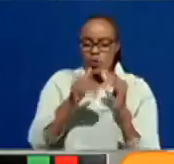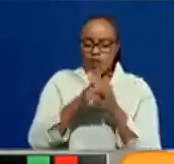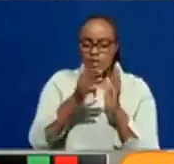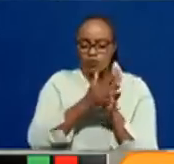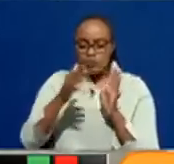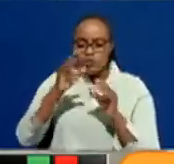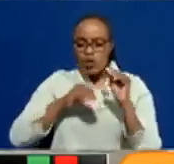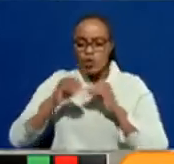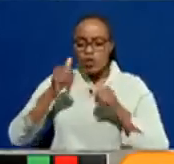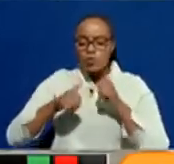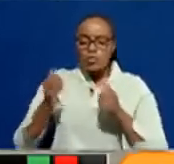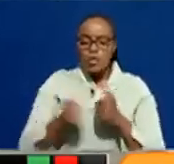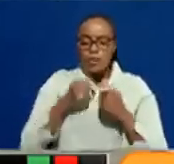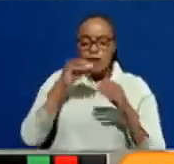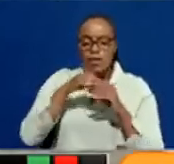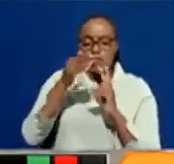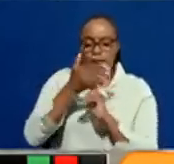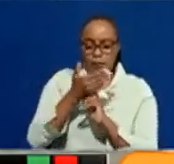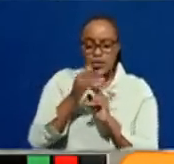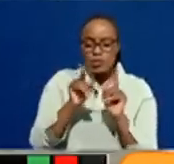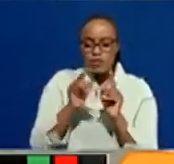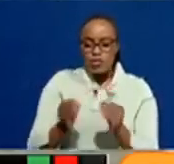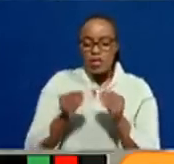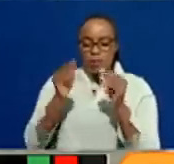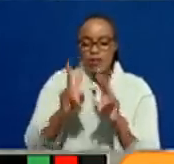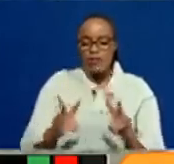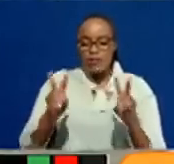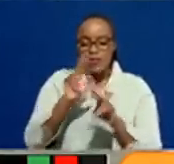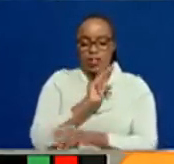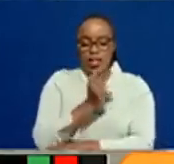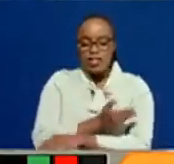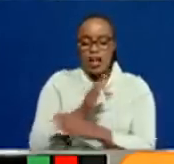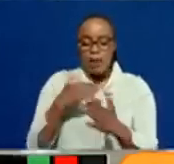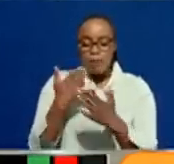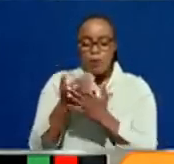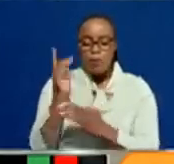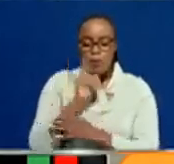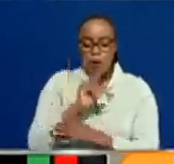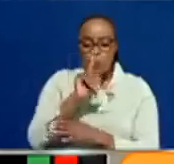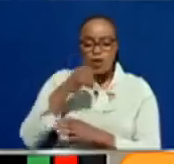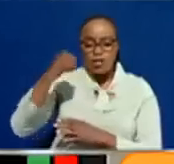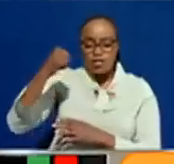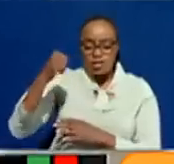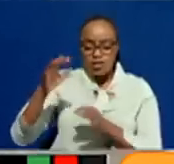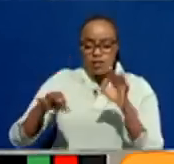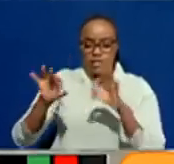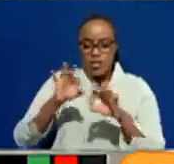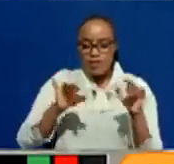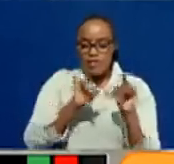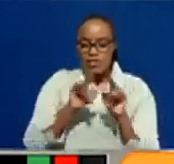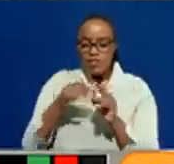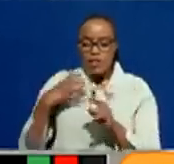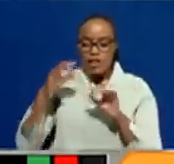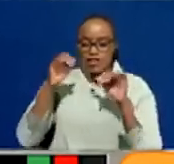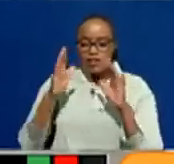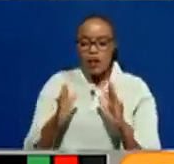corruption that happens in the middle in terms of the distribution part. And in Nigeria, it was proved that only 1/3 of subsidized fertilizer actually reached farmers at the